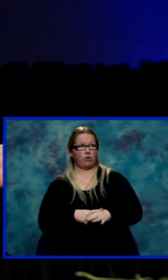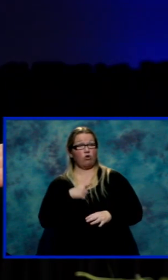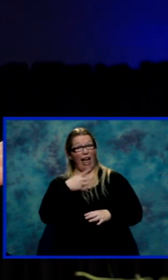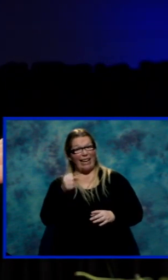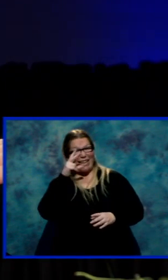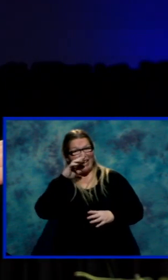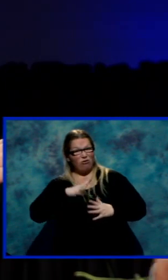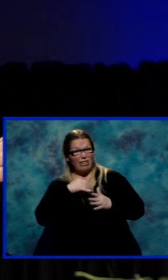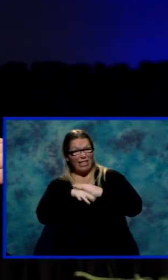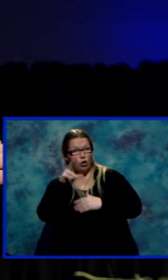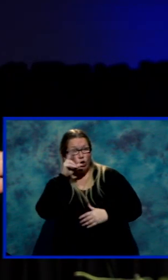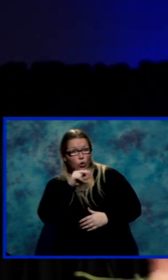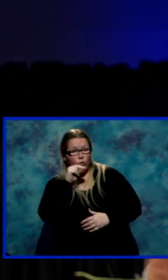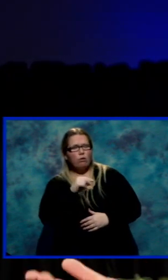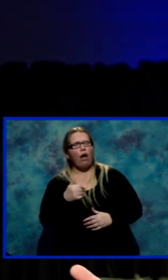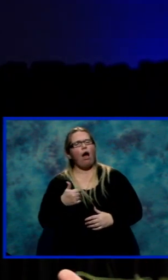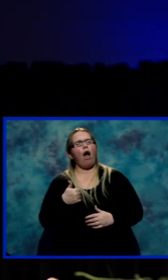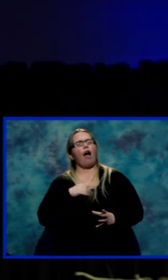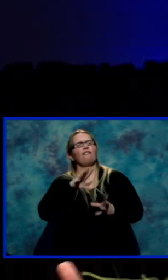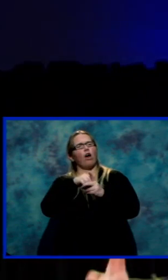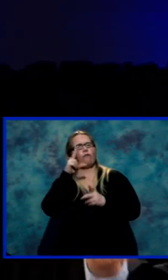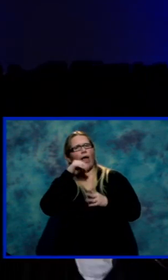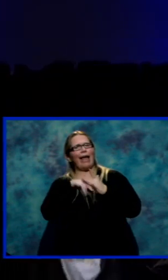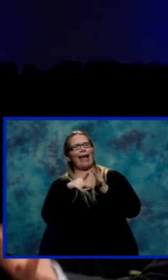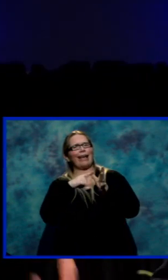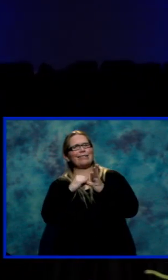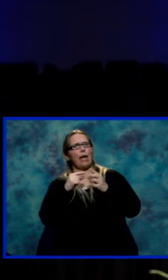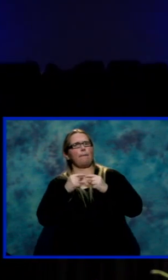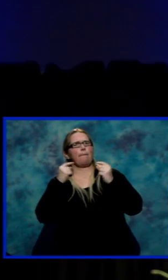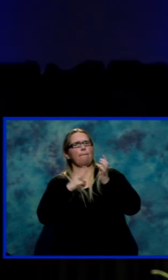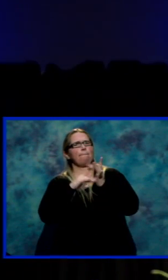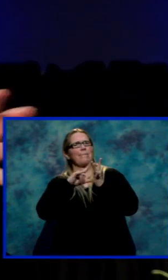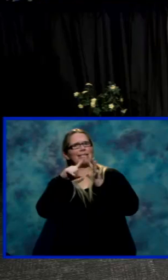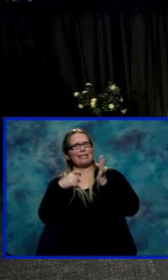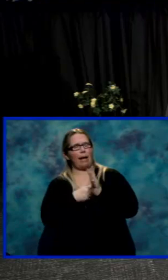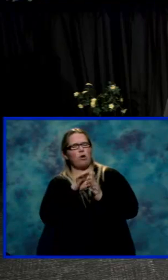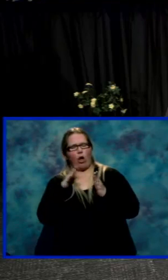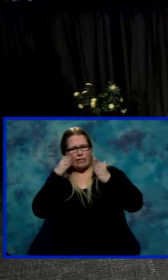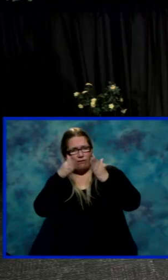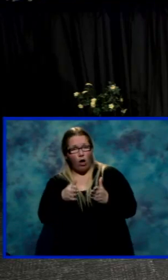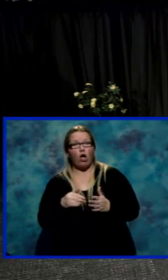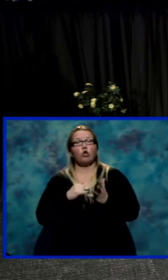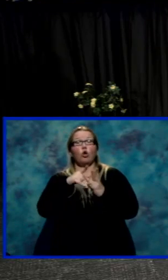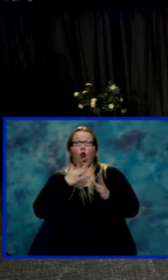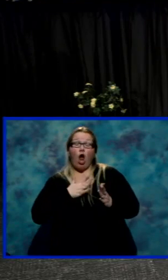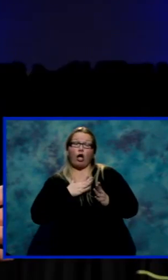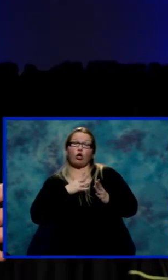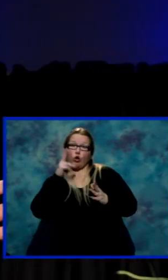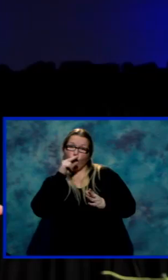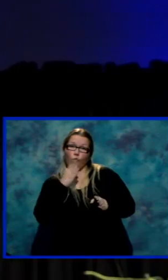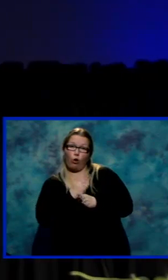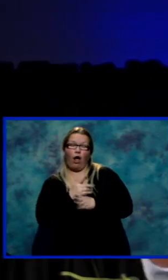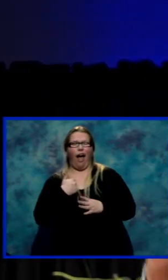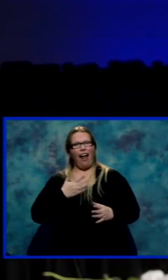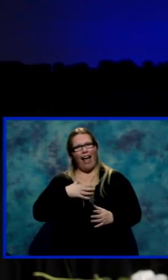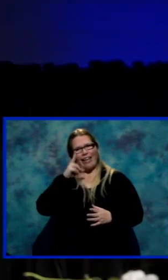youth? Always been involved in youth, but only as a minister, never in terms of the focus. Yeah. So you kind of like youth work, right? Yeah, I love young people. They're